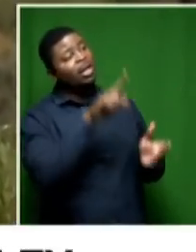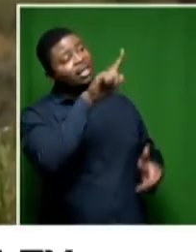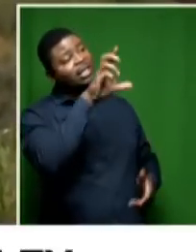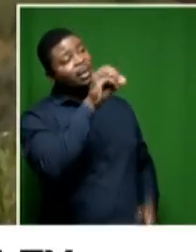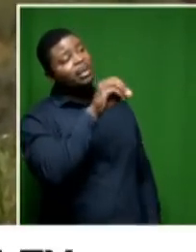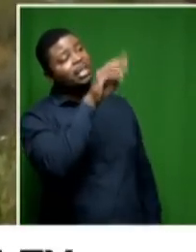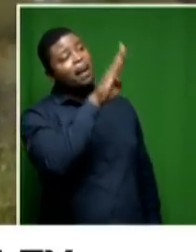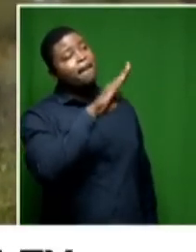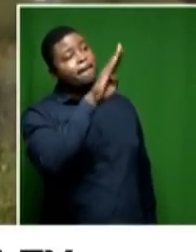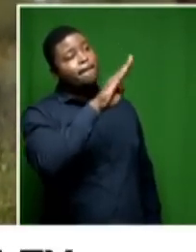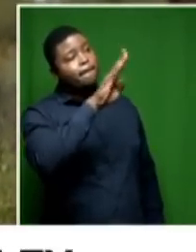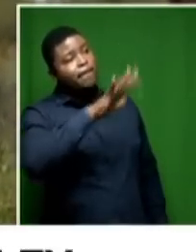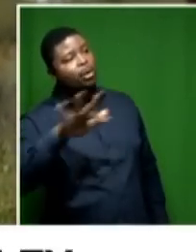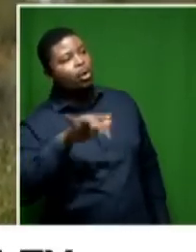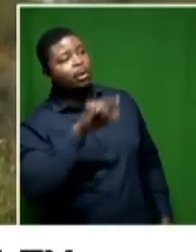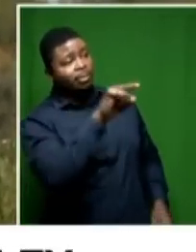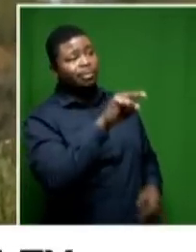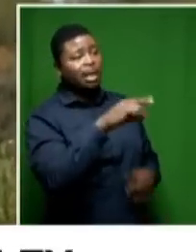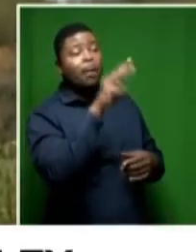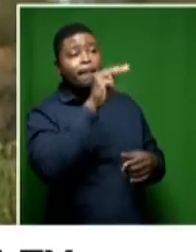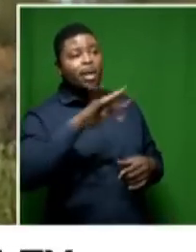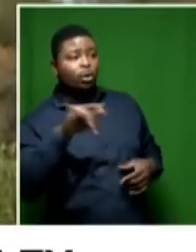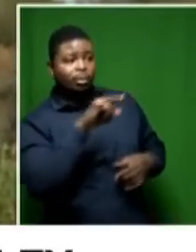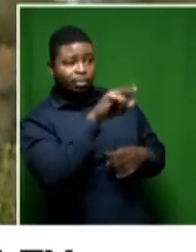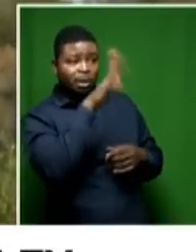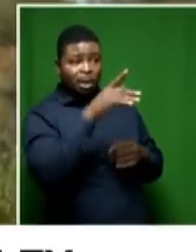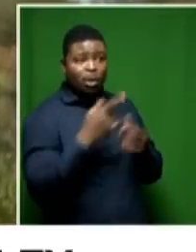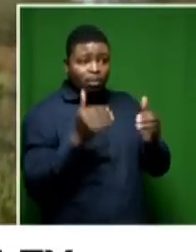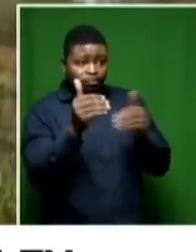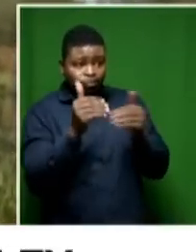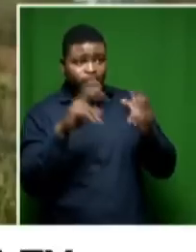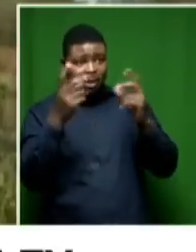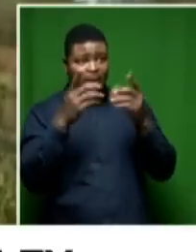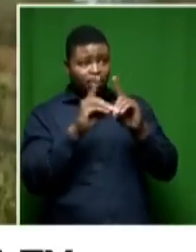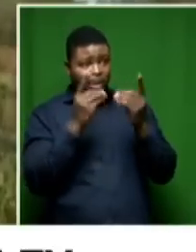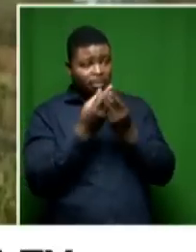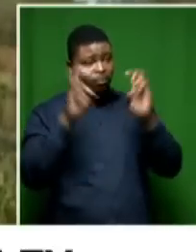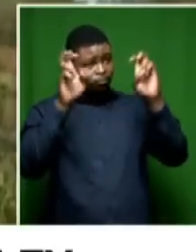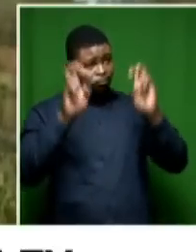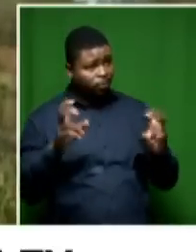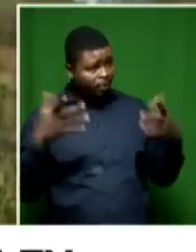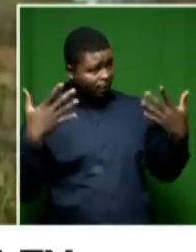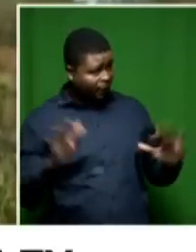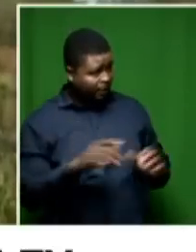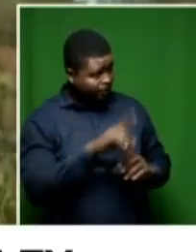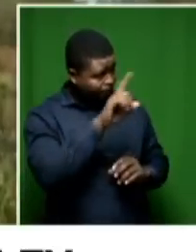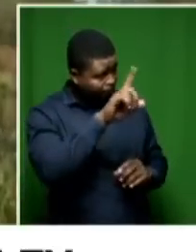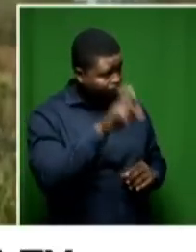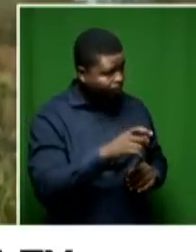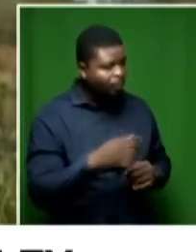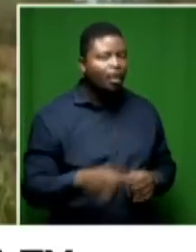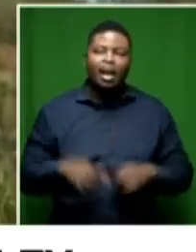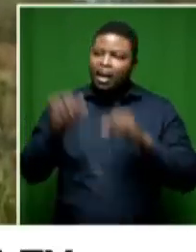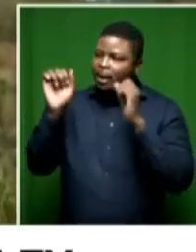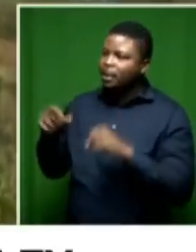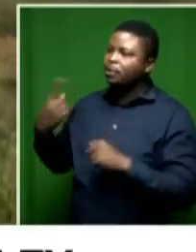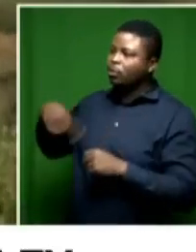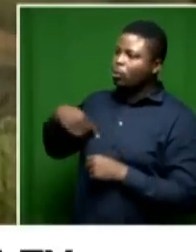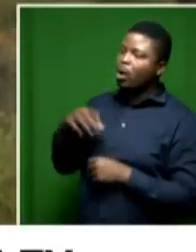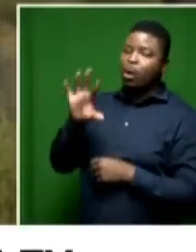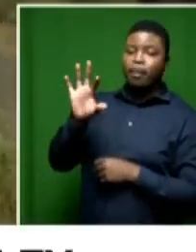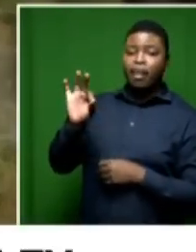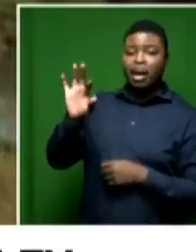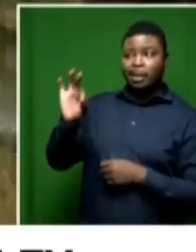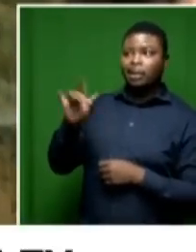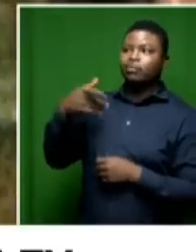with them? We had a meeting on Monday. Our CFO had a meeting on Monday with Eskom together with the MEC